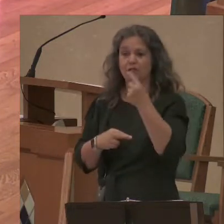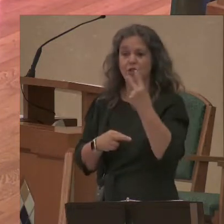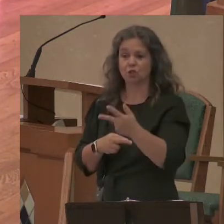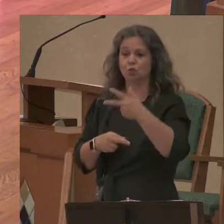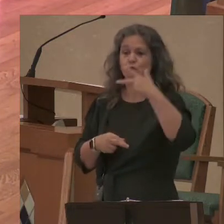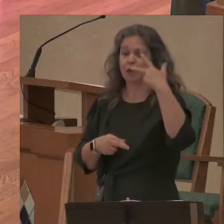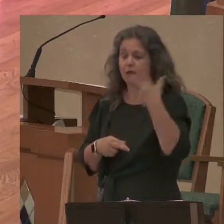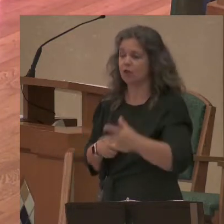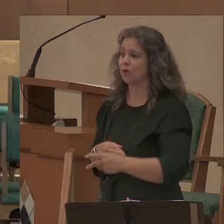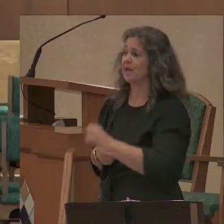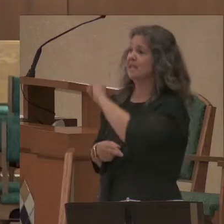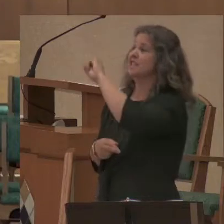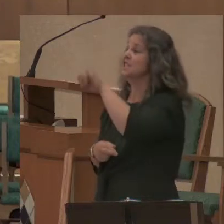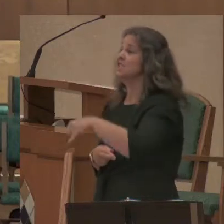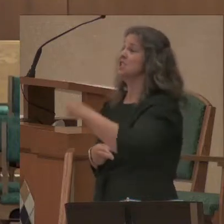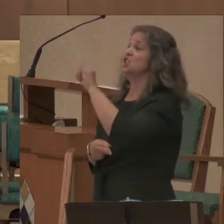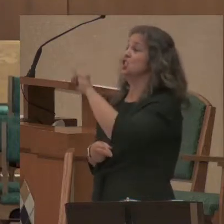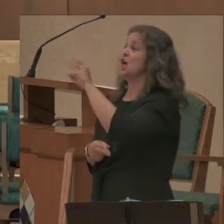One, two, three.